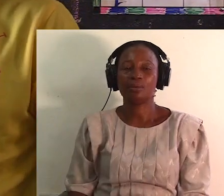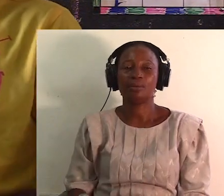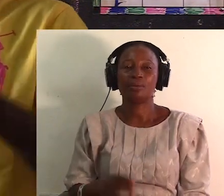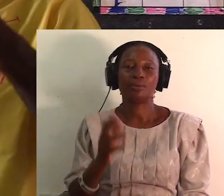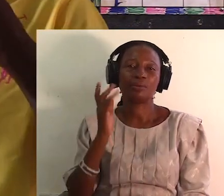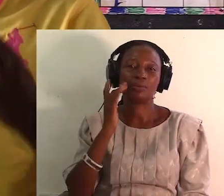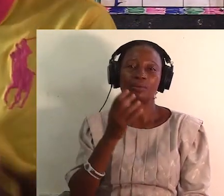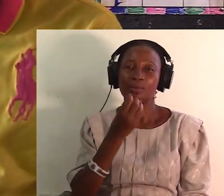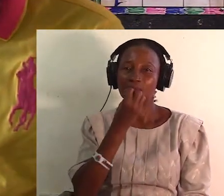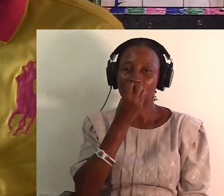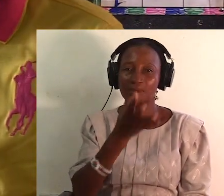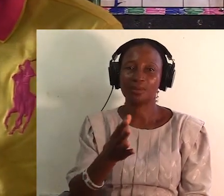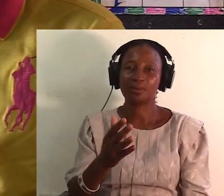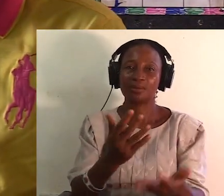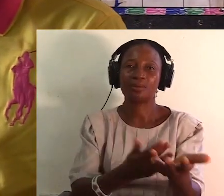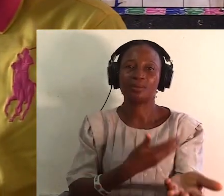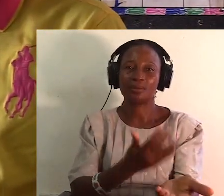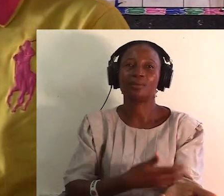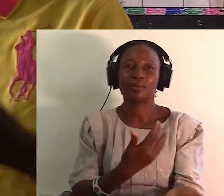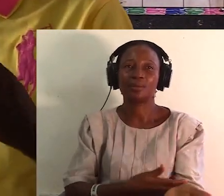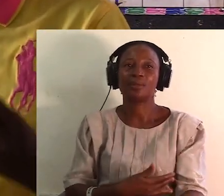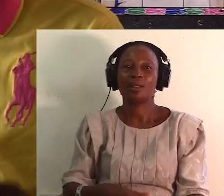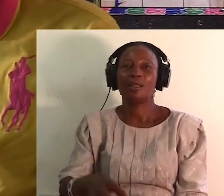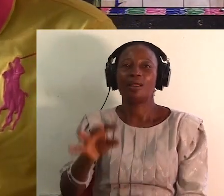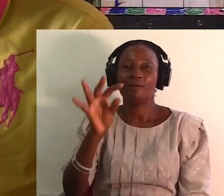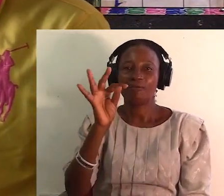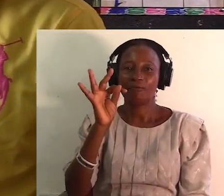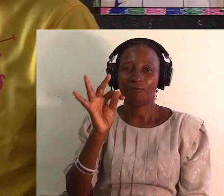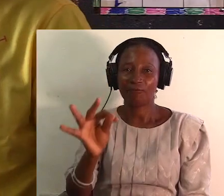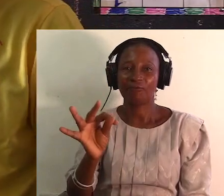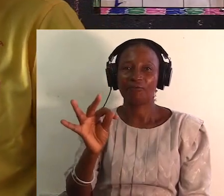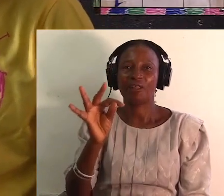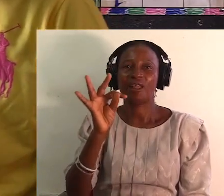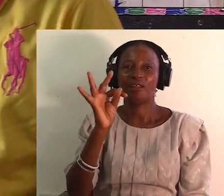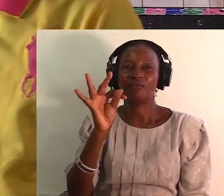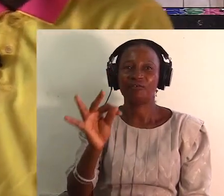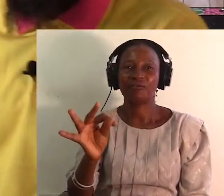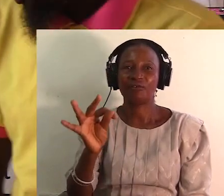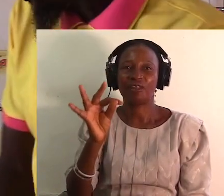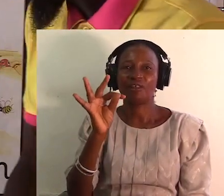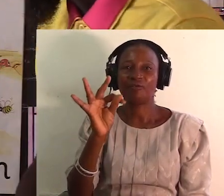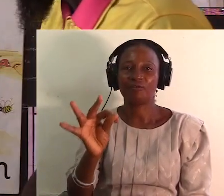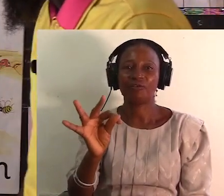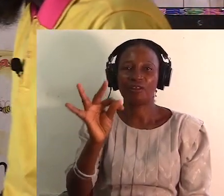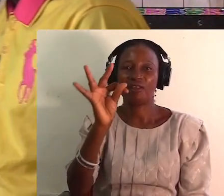And when we say fish, the sound f is in